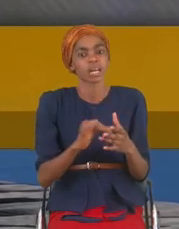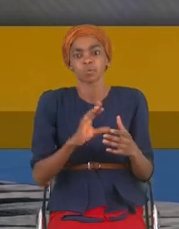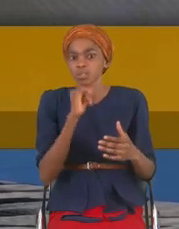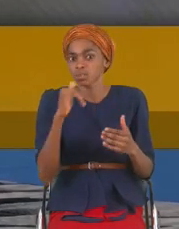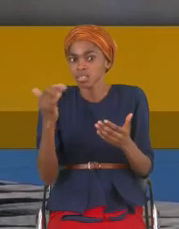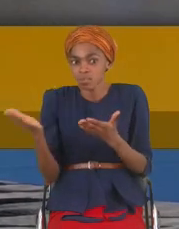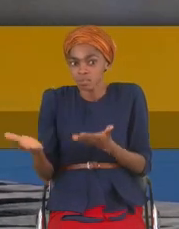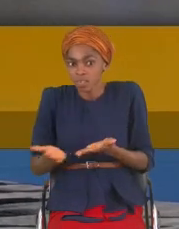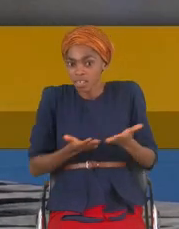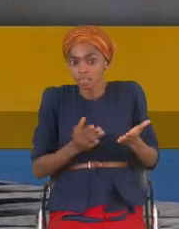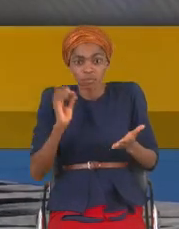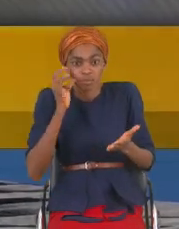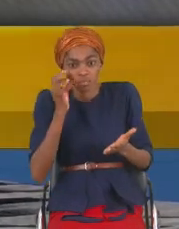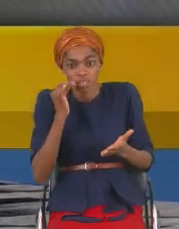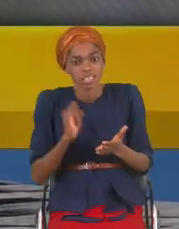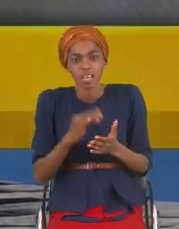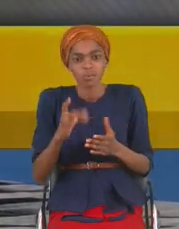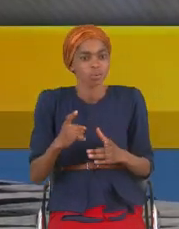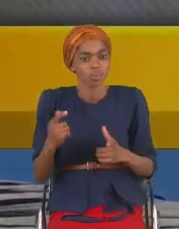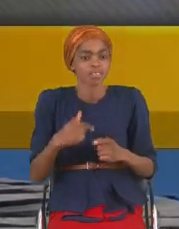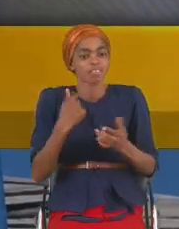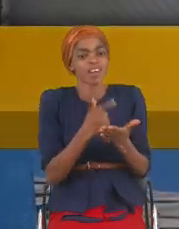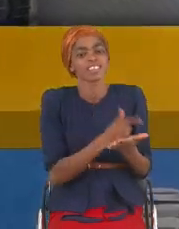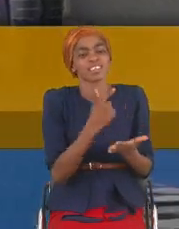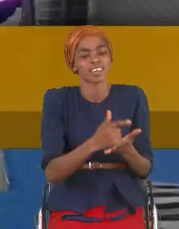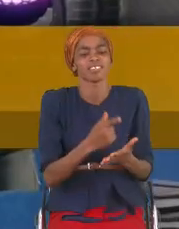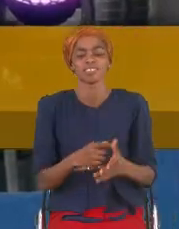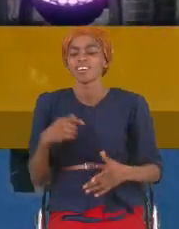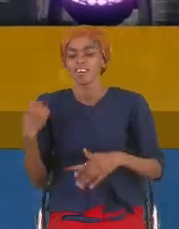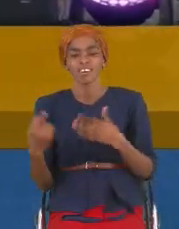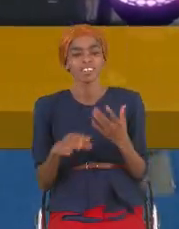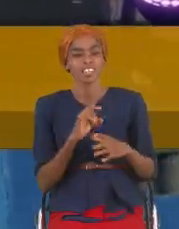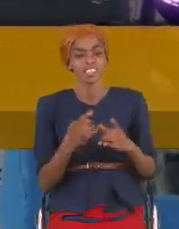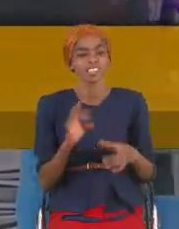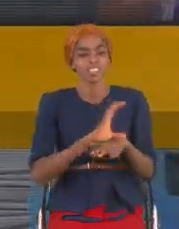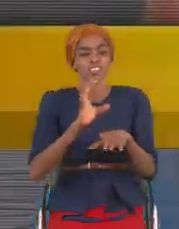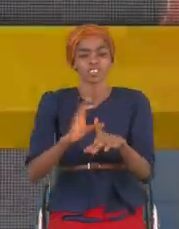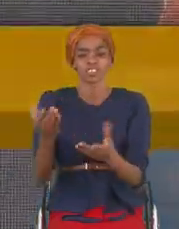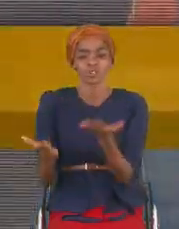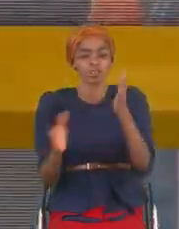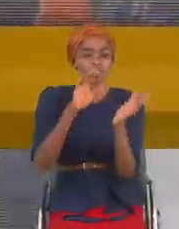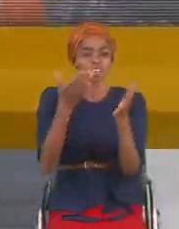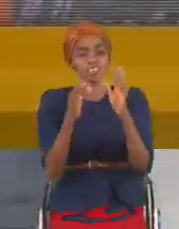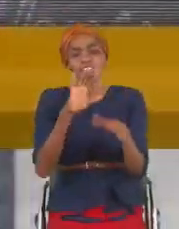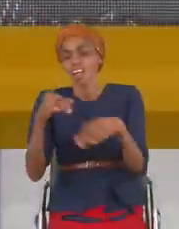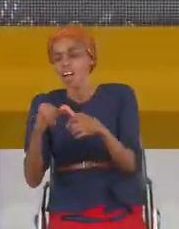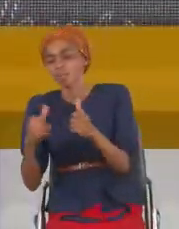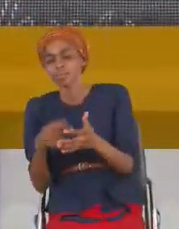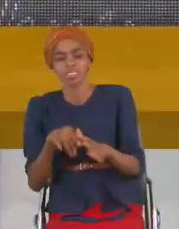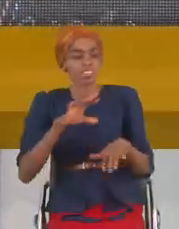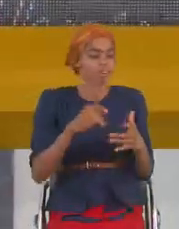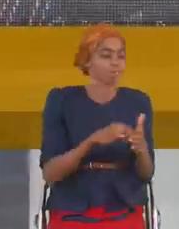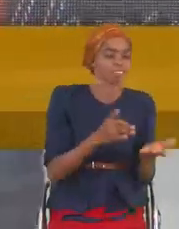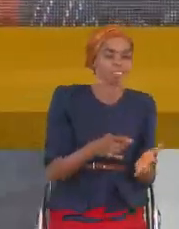will generate only argument, only fighting, only denominational comparison, I about this, I about that. You